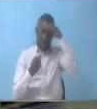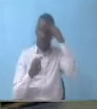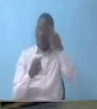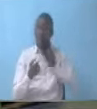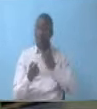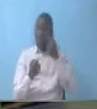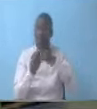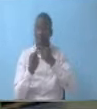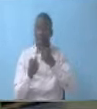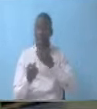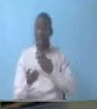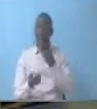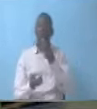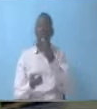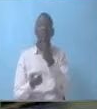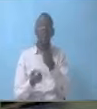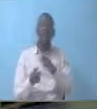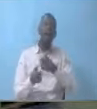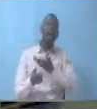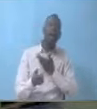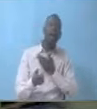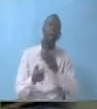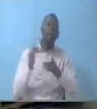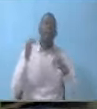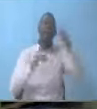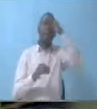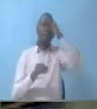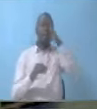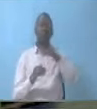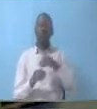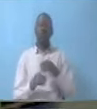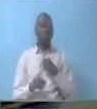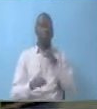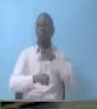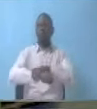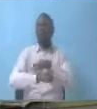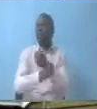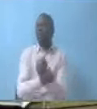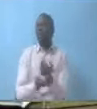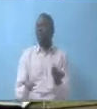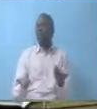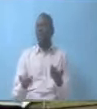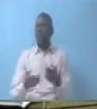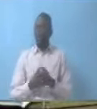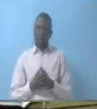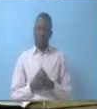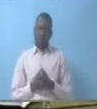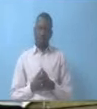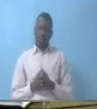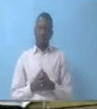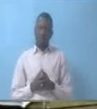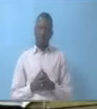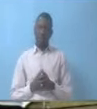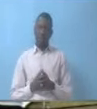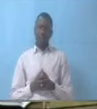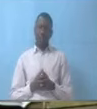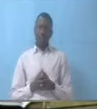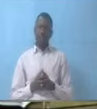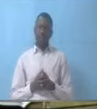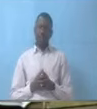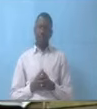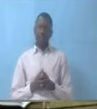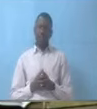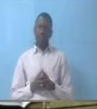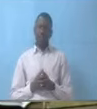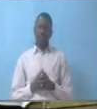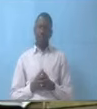emoluments, you are captured, you are caught. Whereas others may have property, they earn more income. Yes, exactly. Yeah, I'm